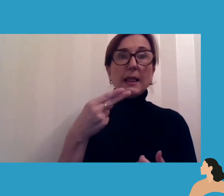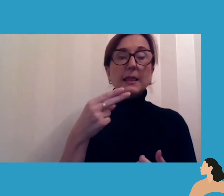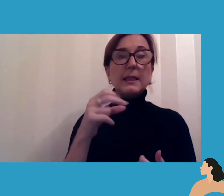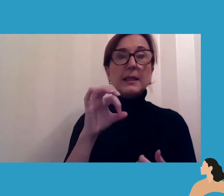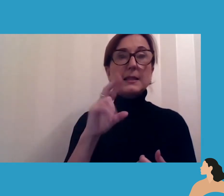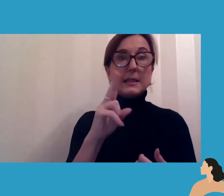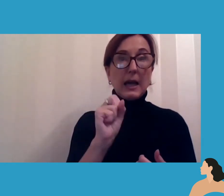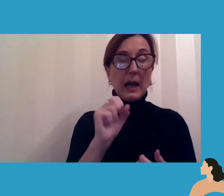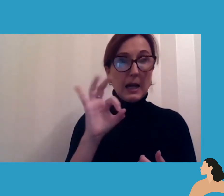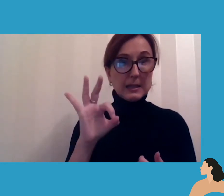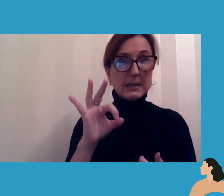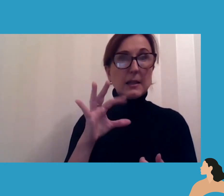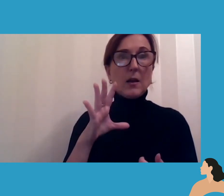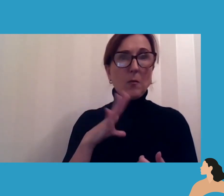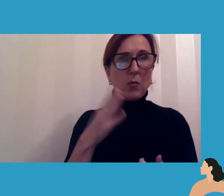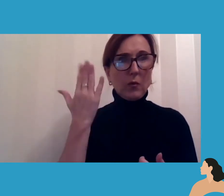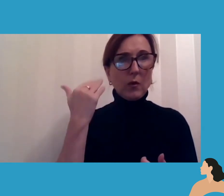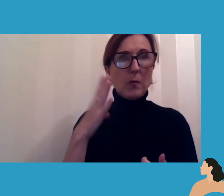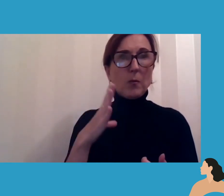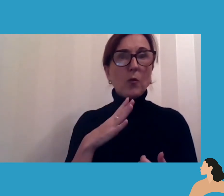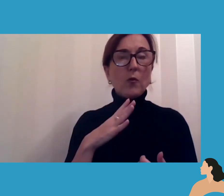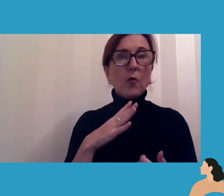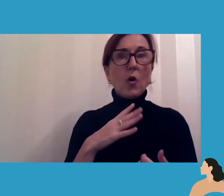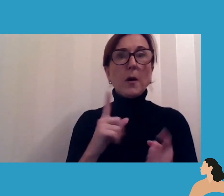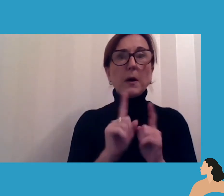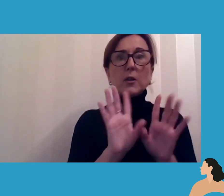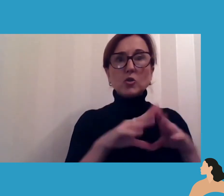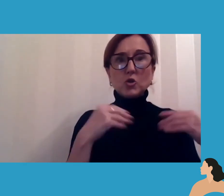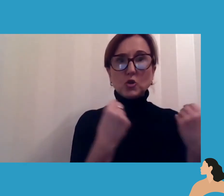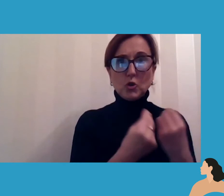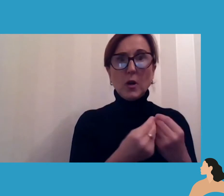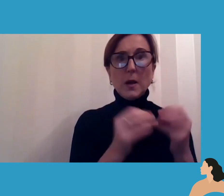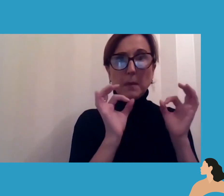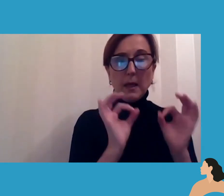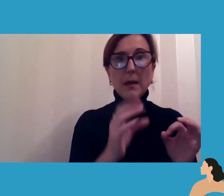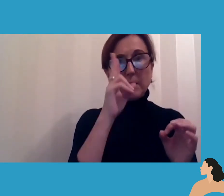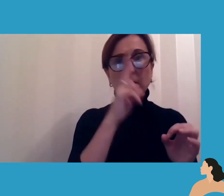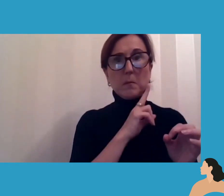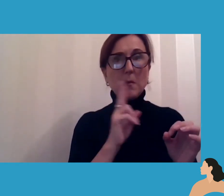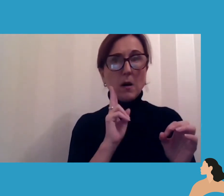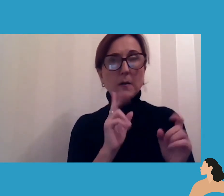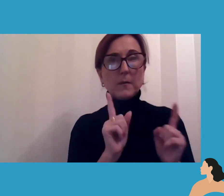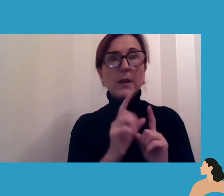A previous speaker, Arūnas Valinskas, Speaker of the Lithuanian Parliament,